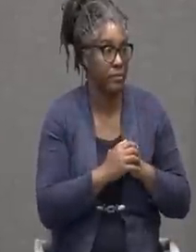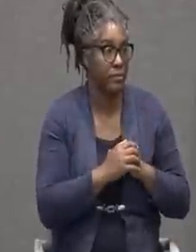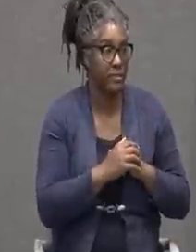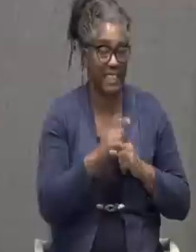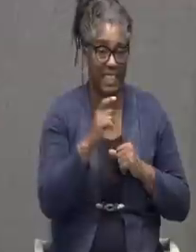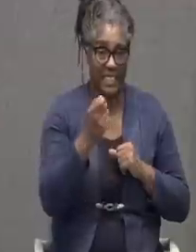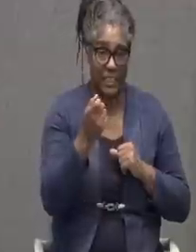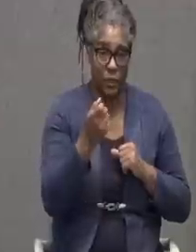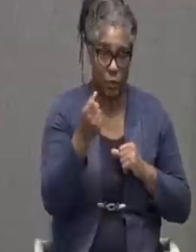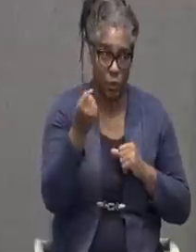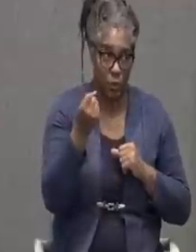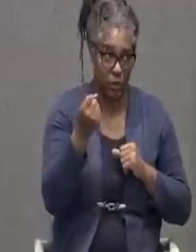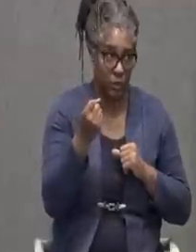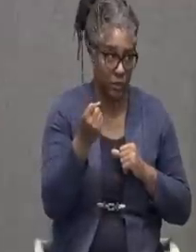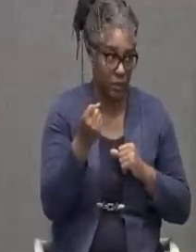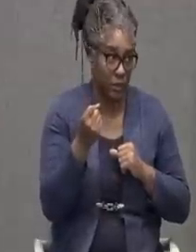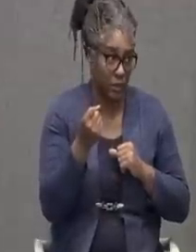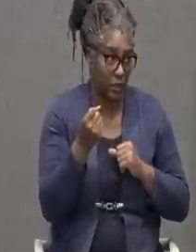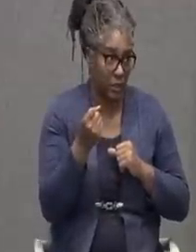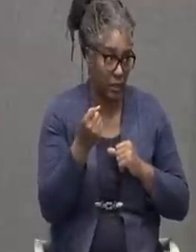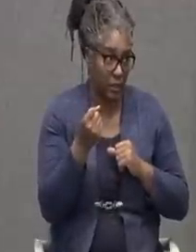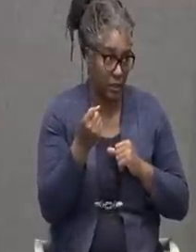it